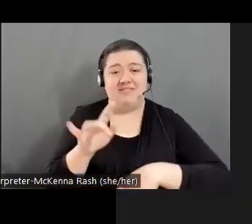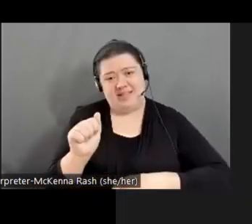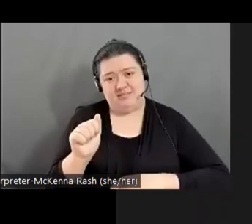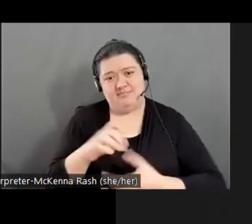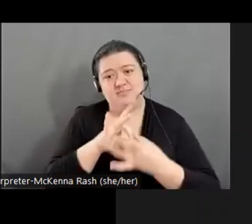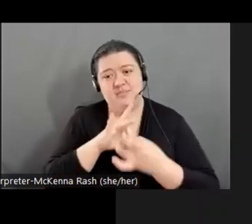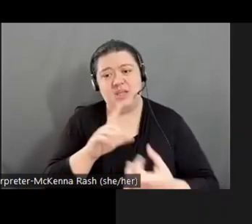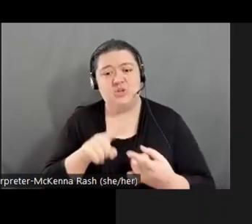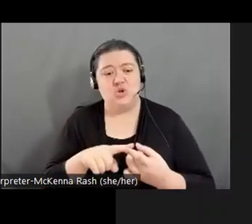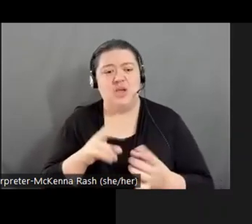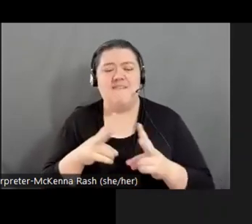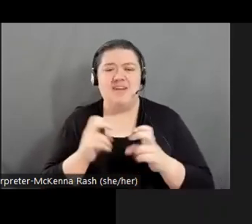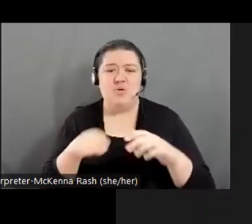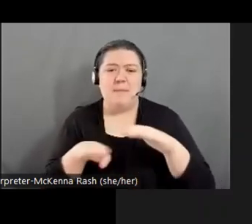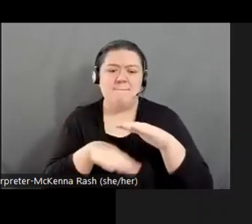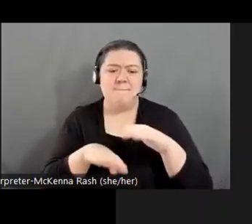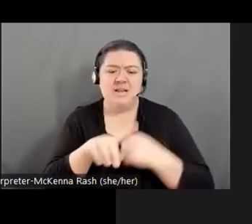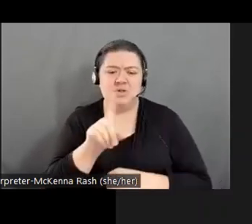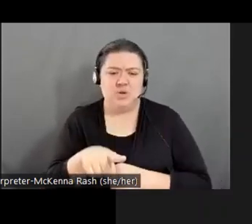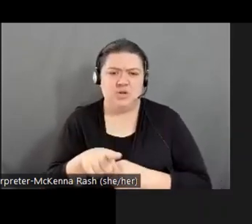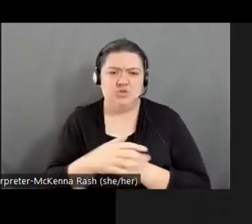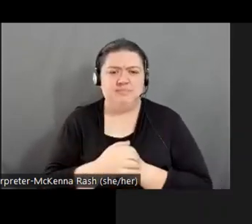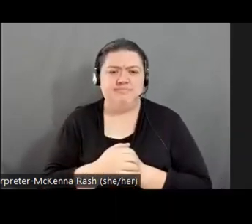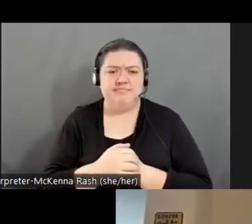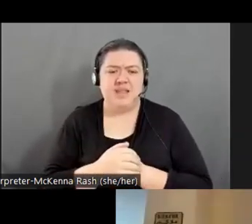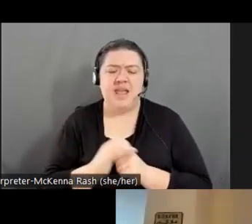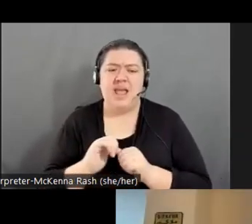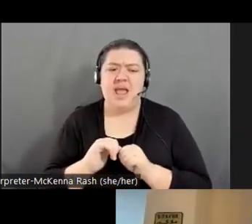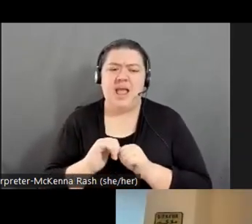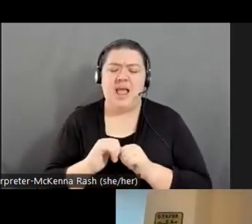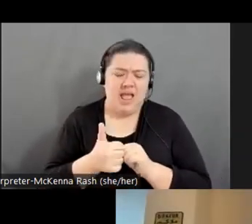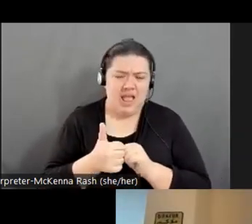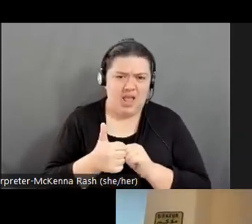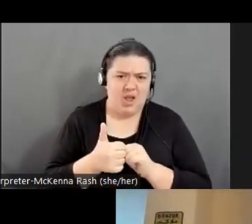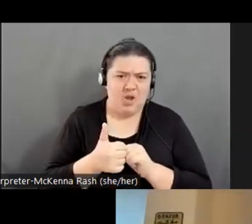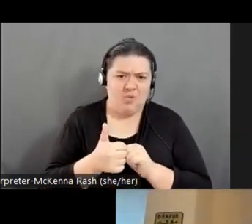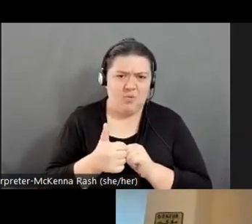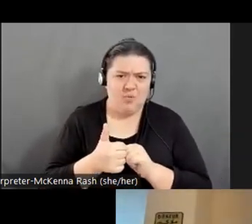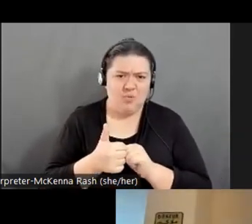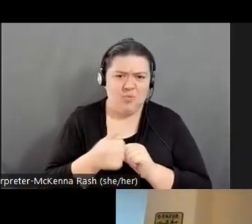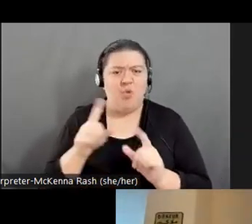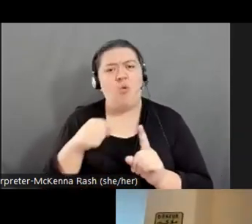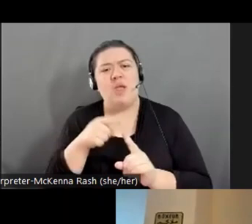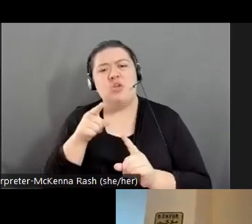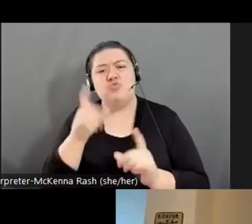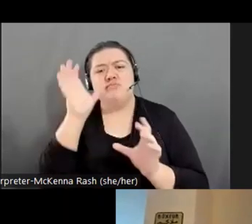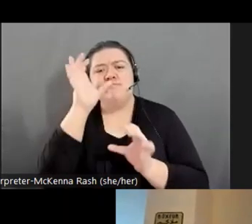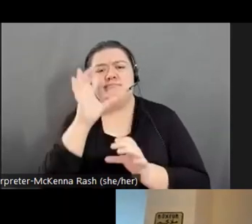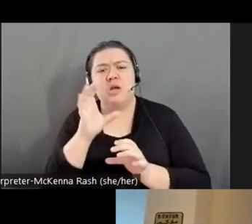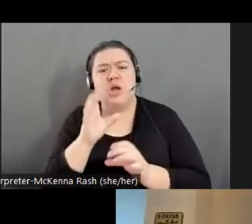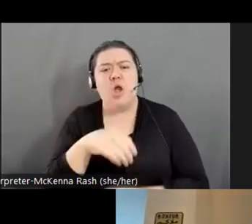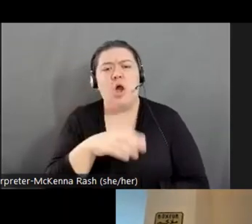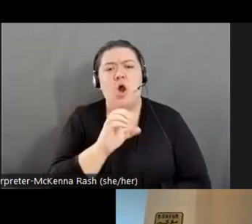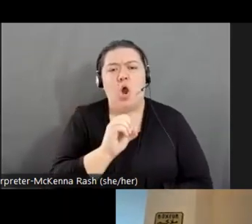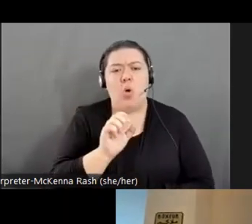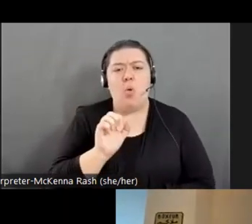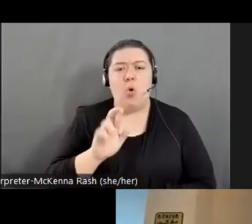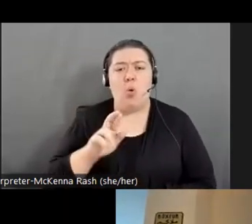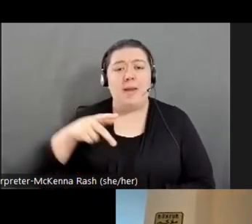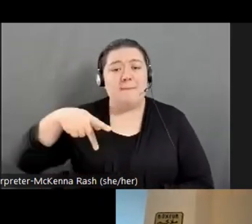to a very basic question, which is how do you when you seek an O or a P visa into